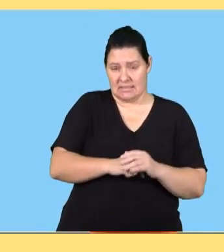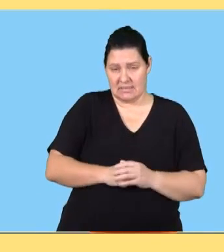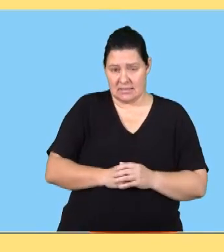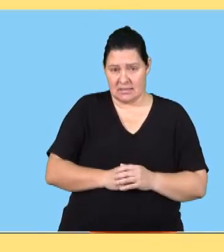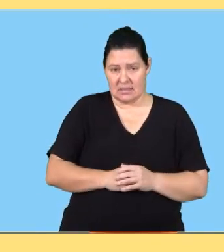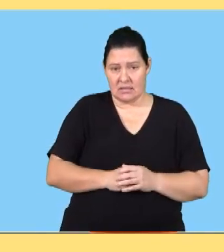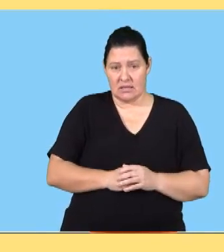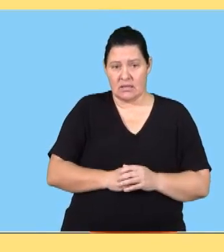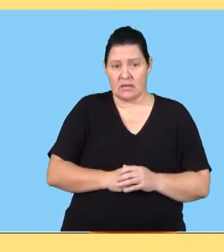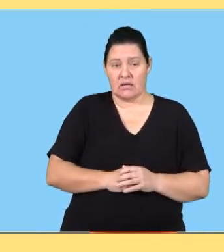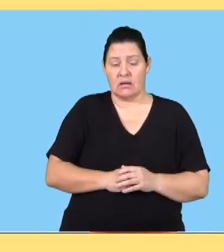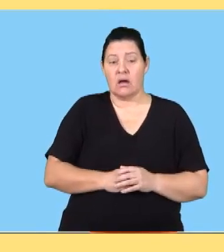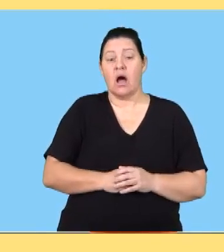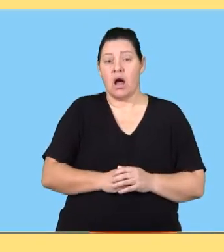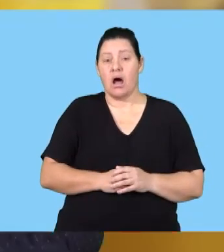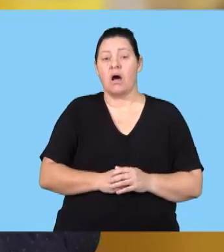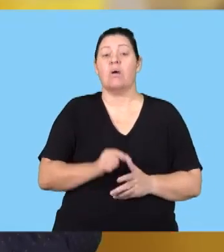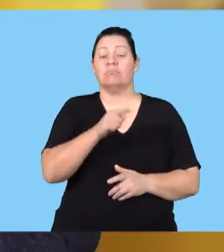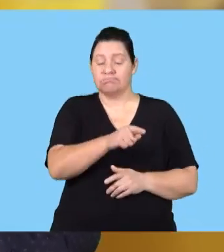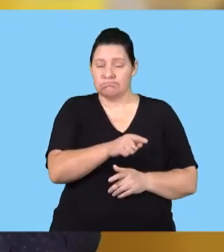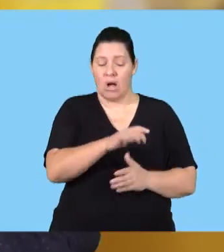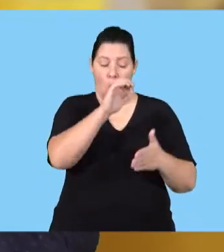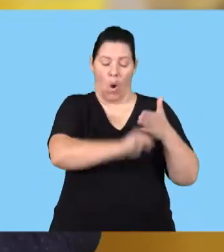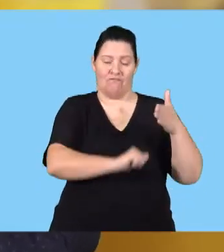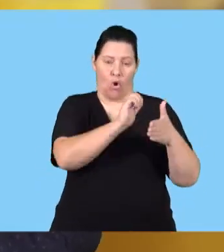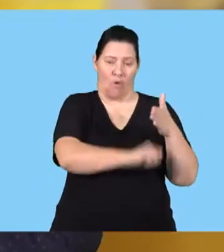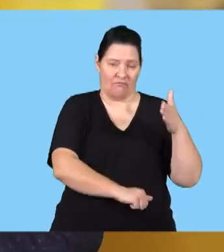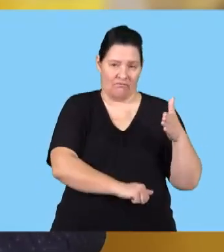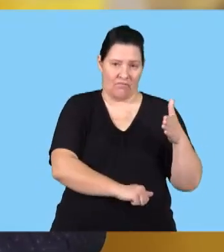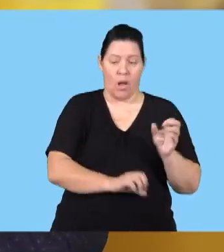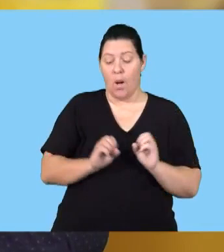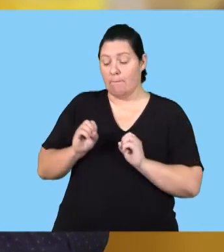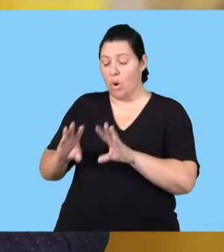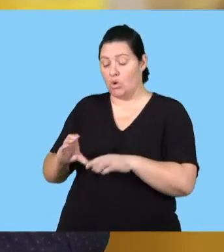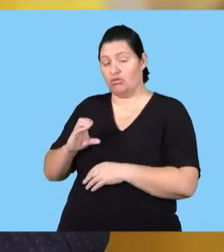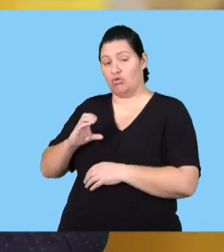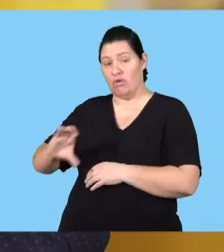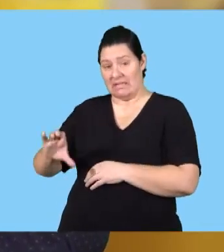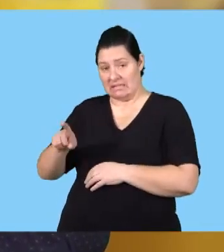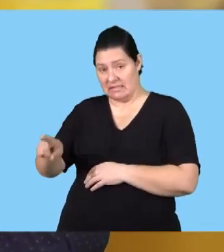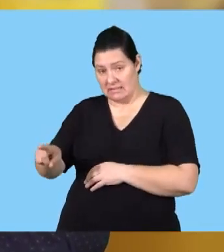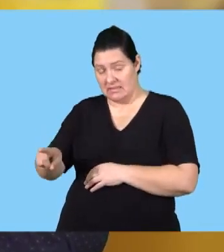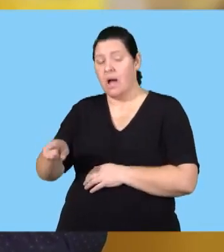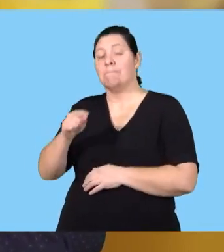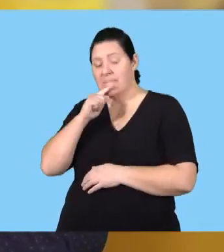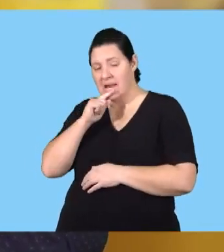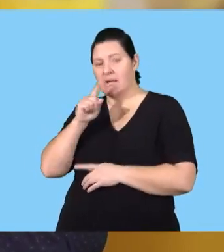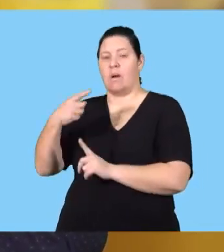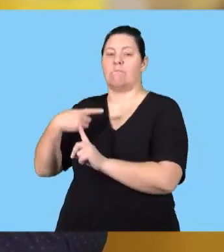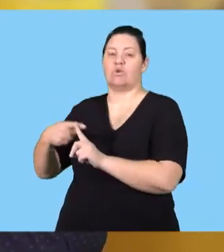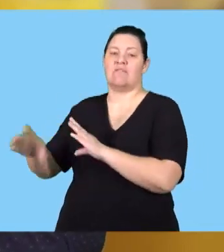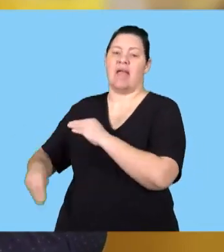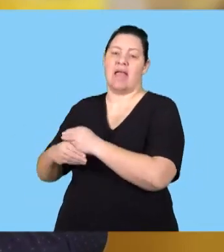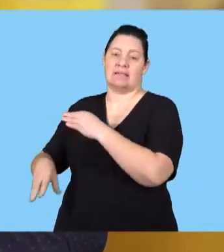In other words, when you post into the debit, those amounts will be subtracted. But when you post to the credit, then those